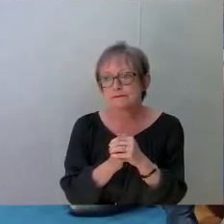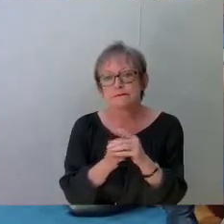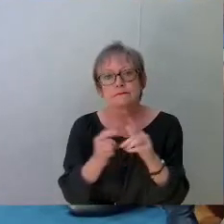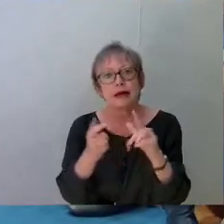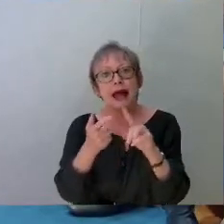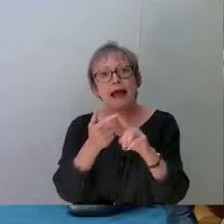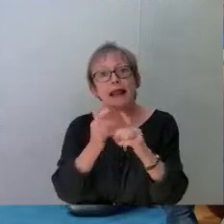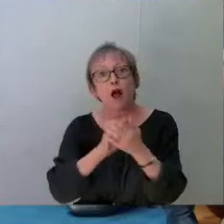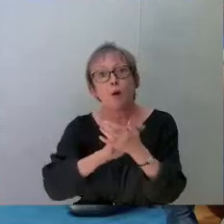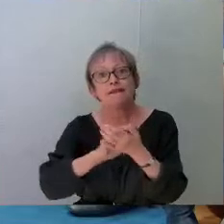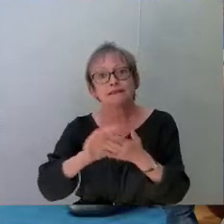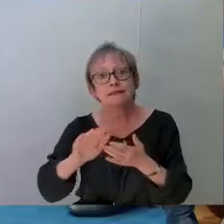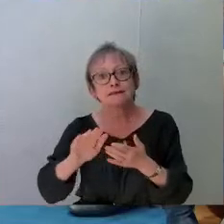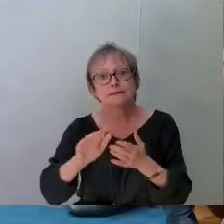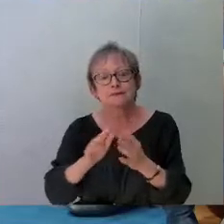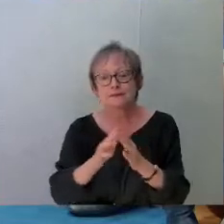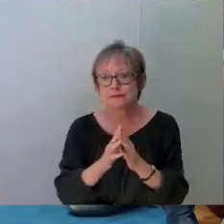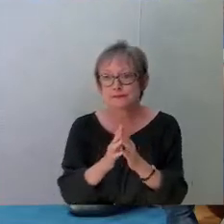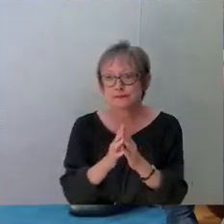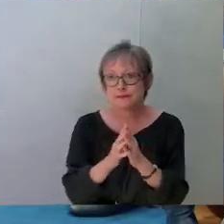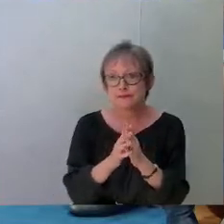Ellie Hammerstone.